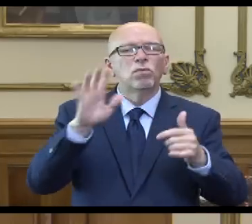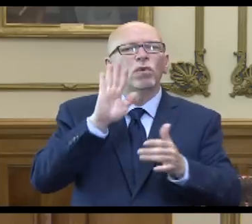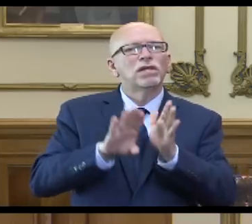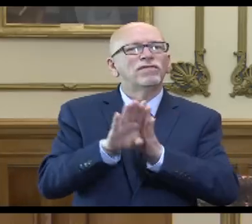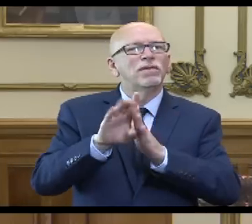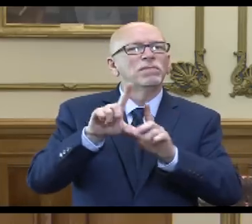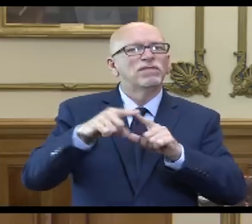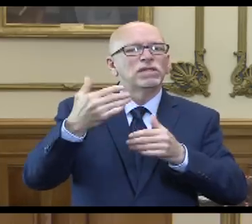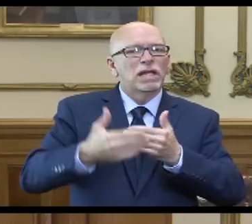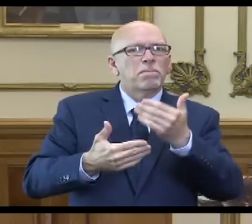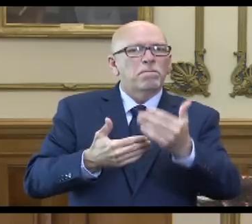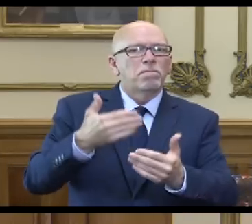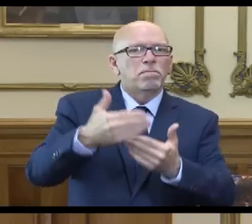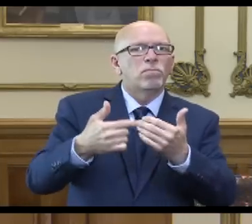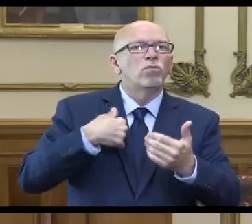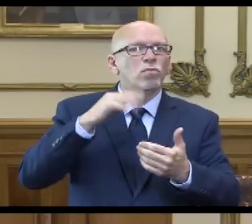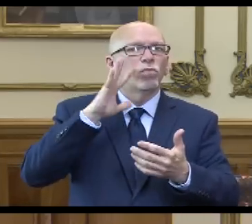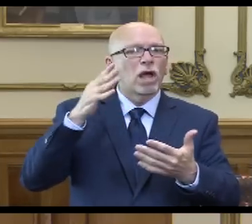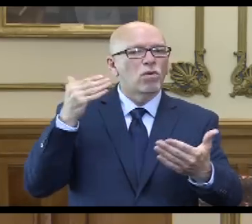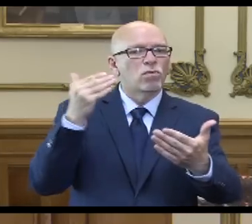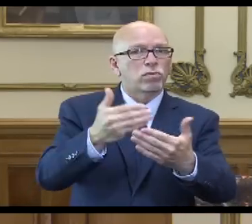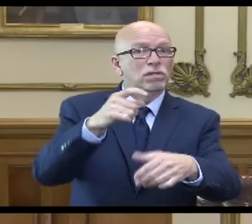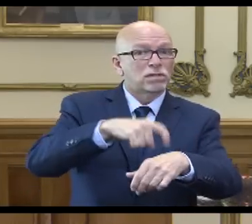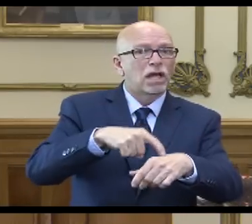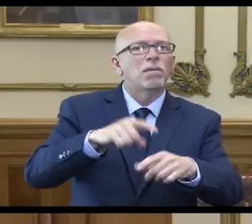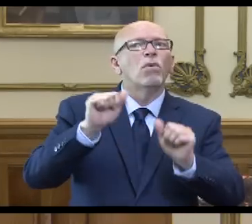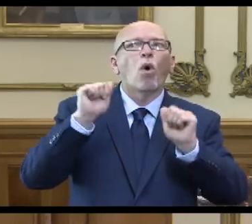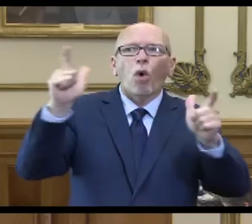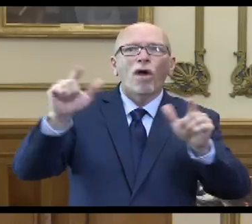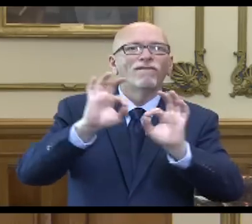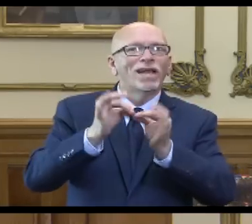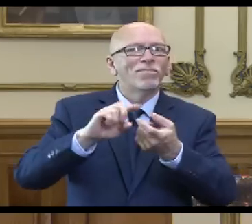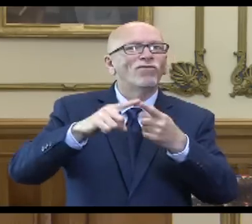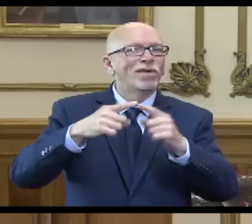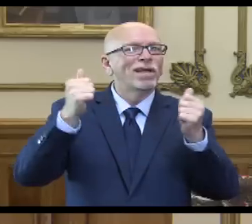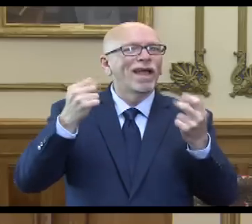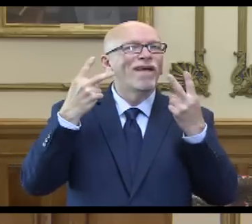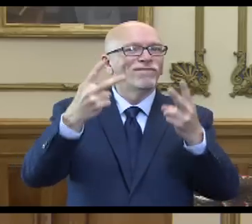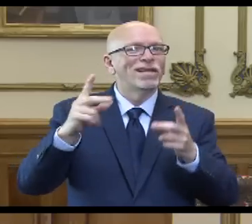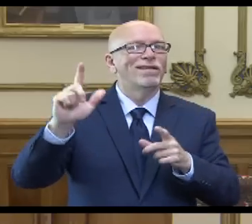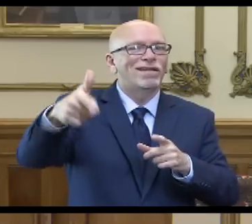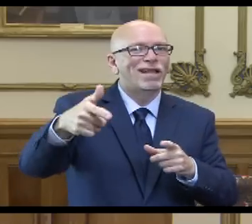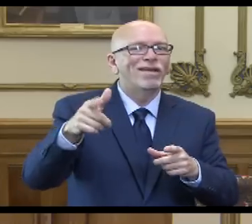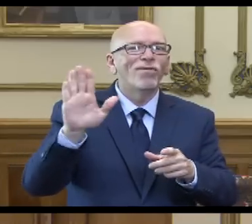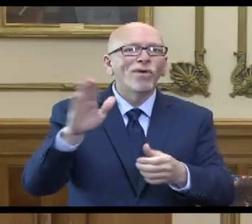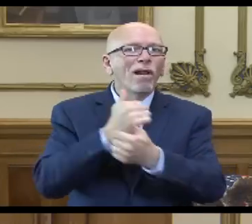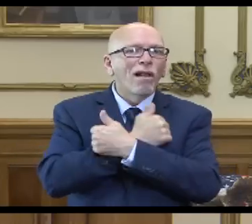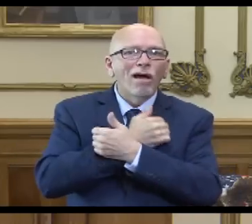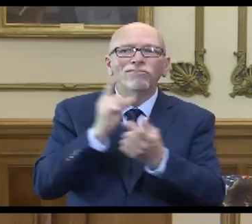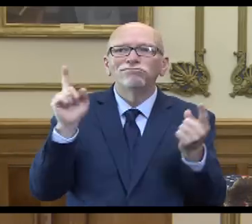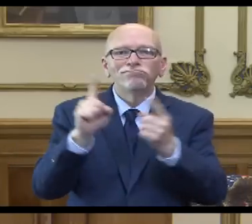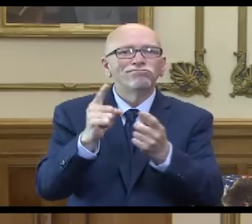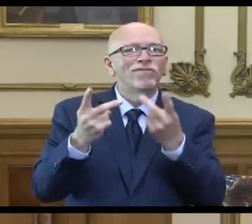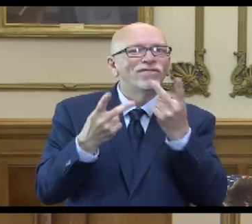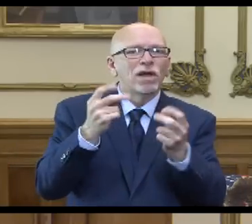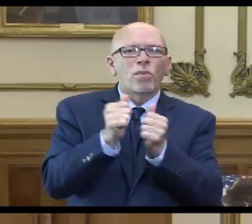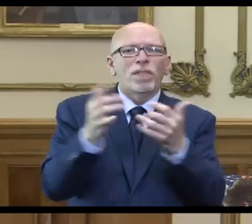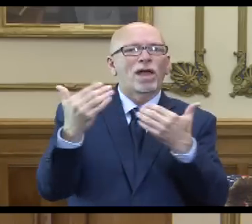of steps that will bring us closer to a time when all family and friends can once again visit those they love without a restriction.